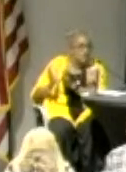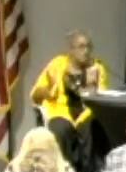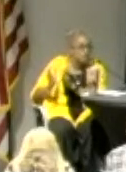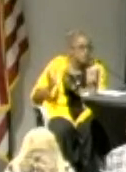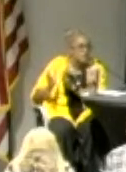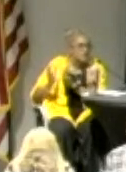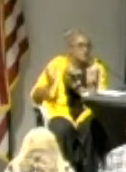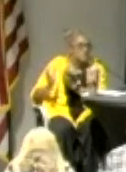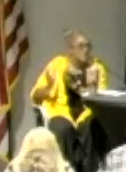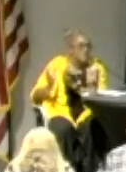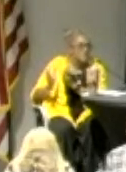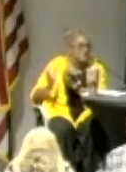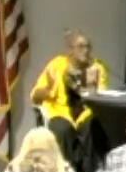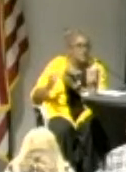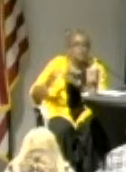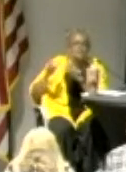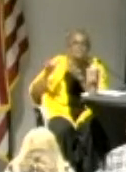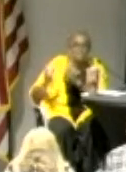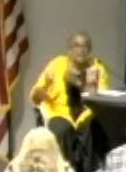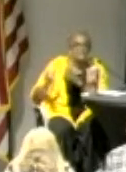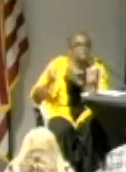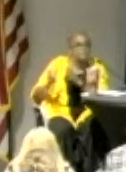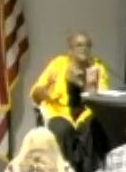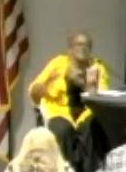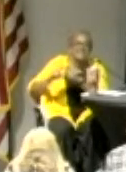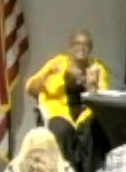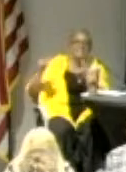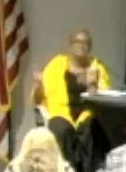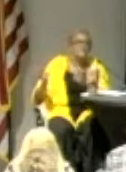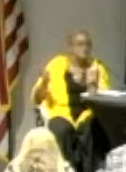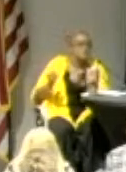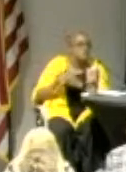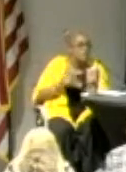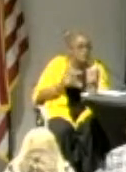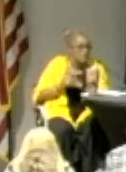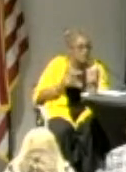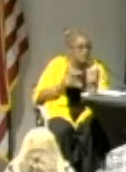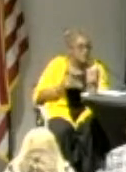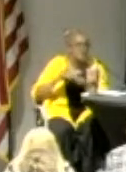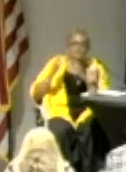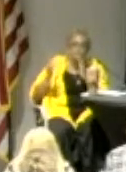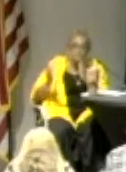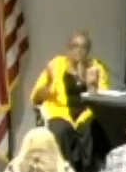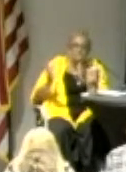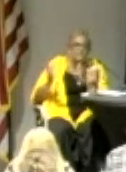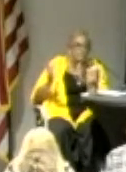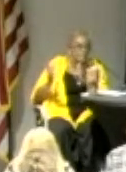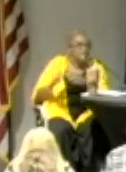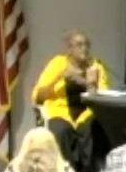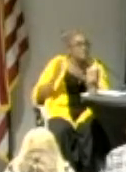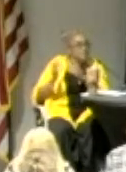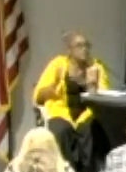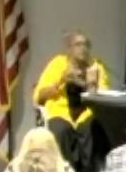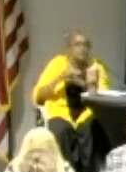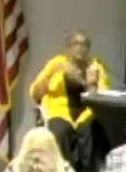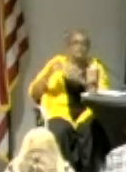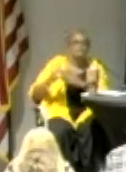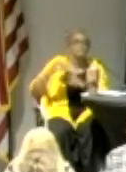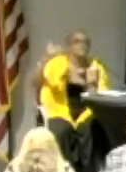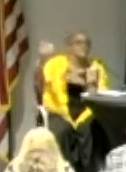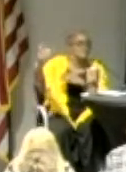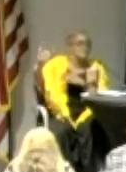distinctive culture of Nevada State, we fight to protect that even as we're growing, even as we're developing, even as we